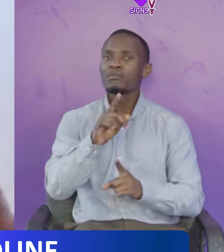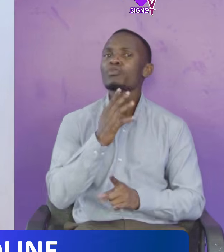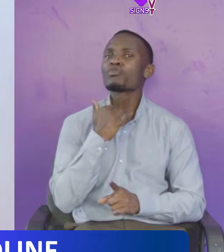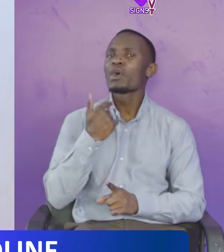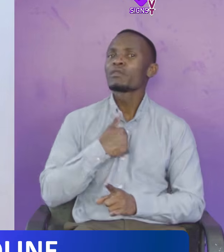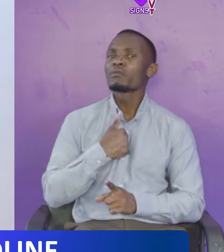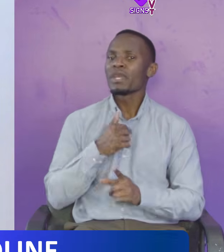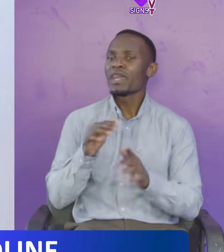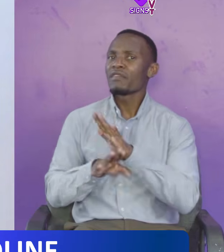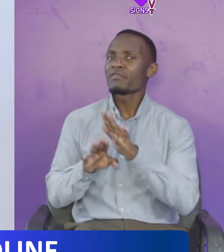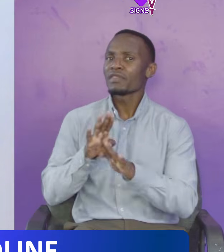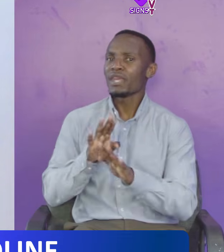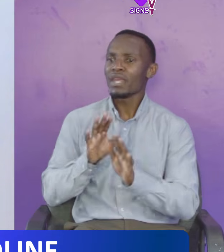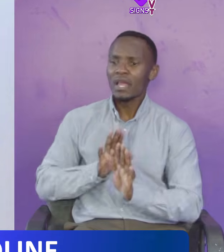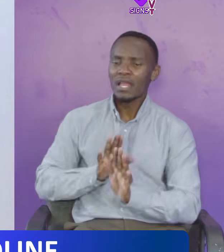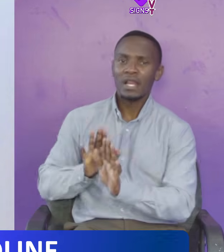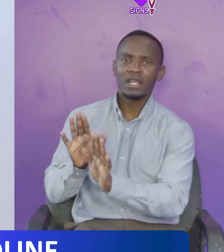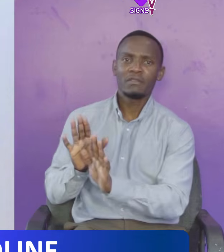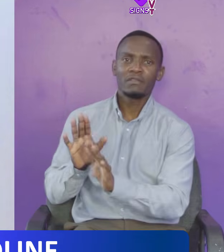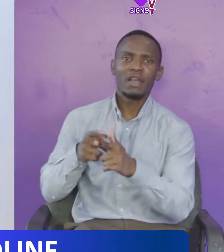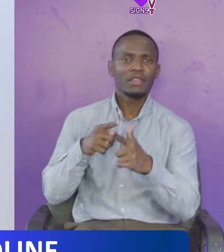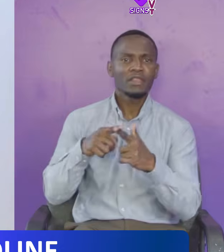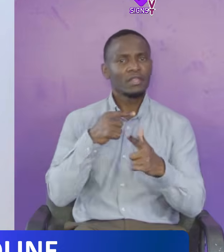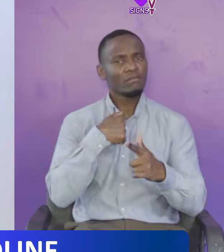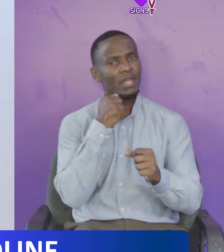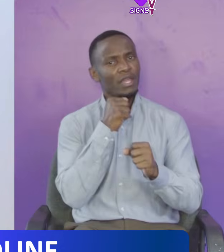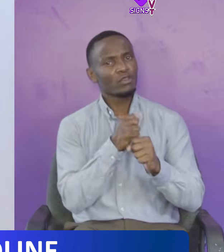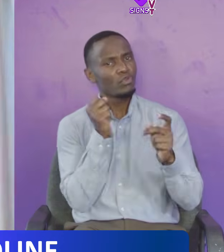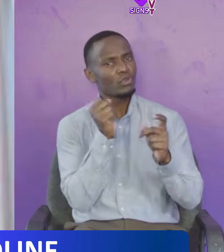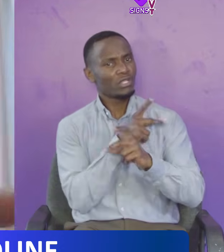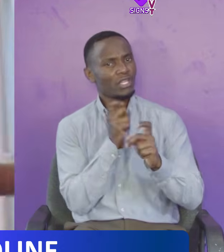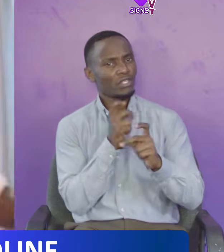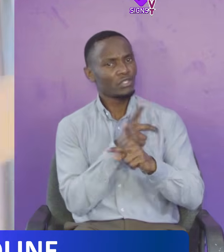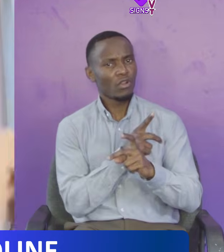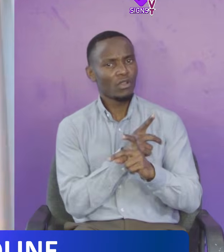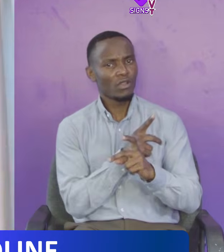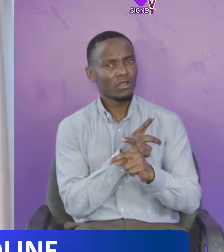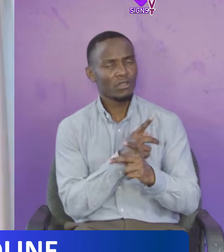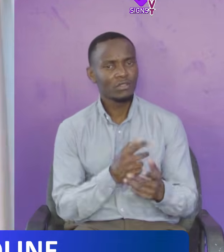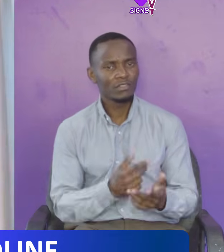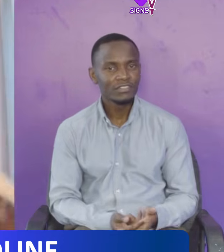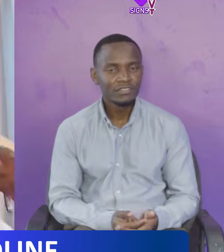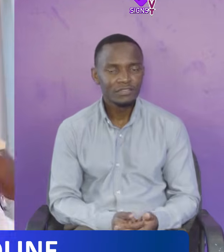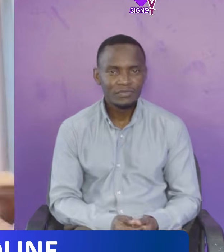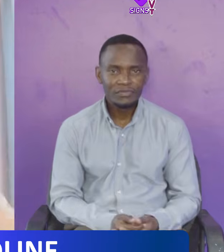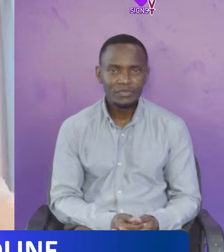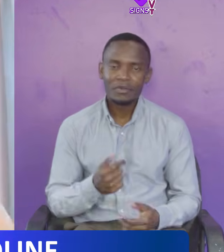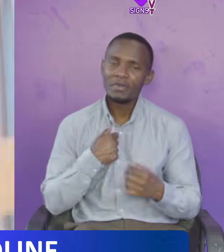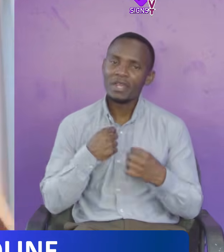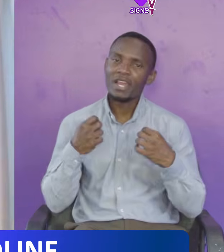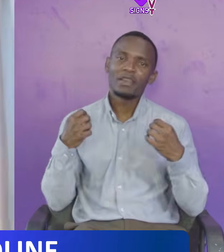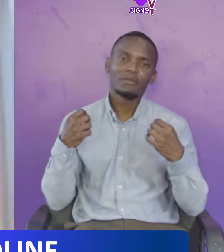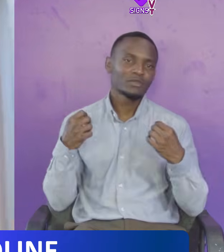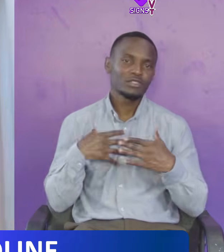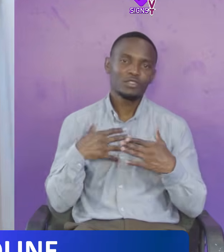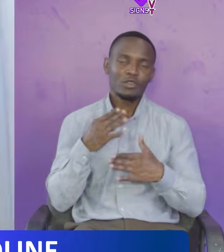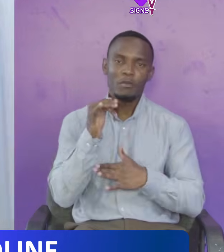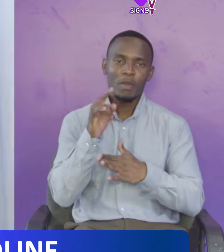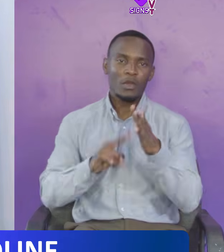doing, do TikTok, do whatnot, so that... I am astonished by our old mzee, and I respect elder members